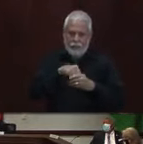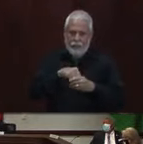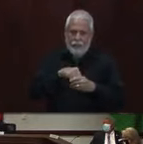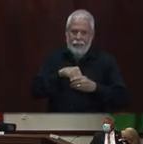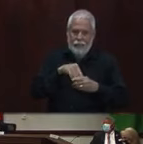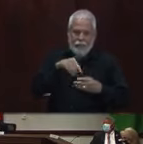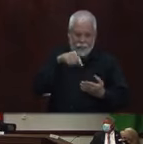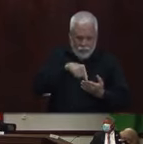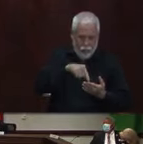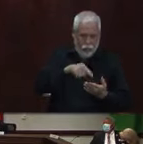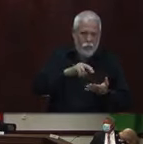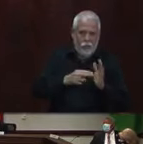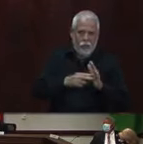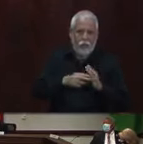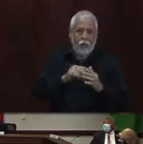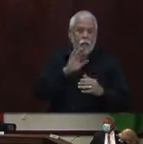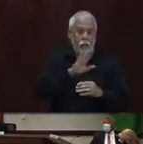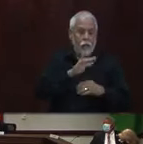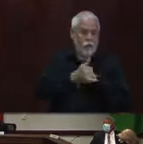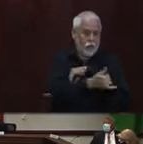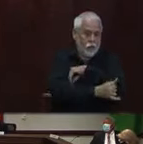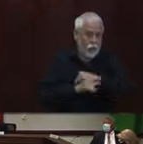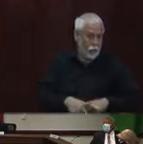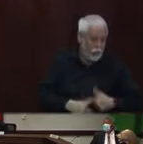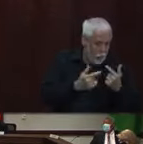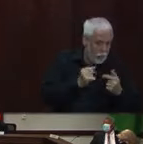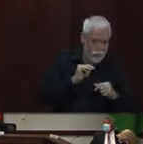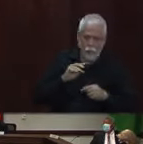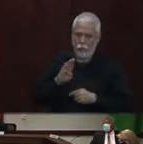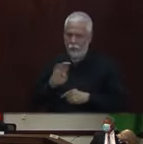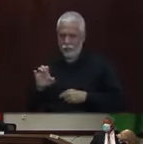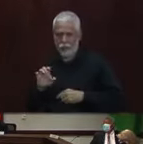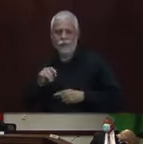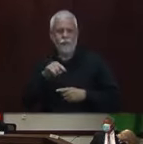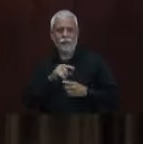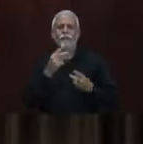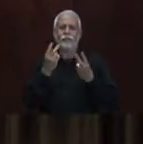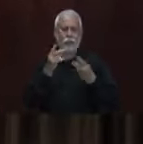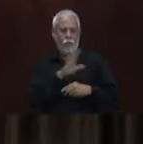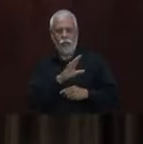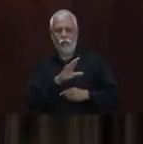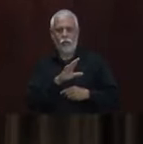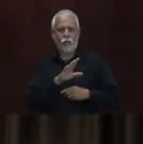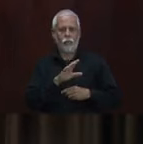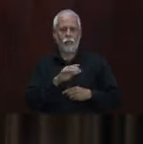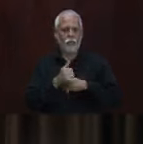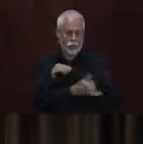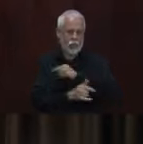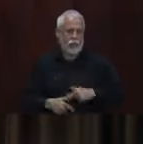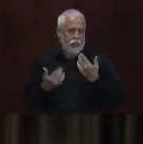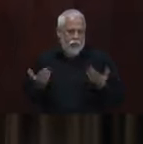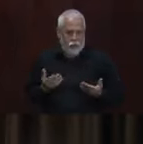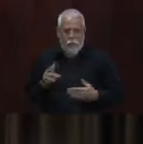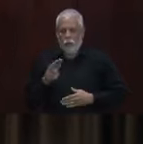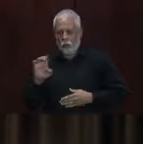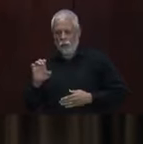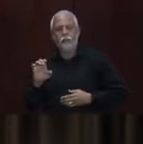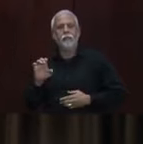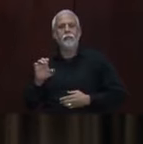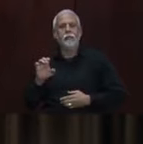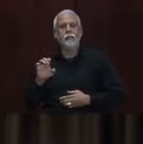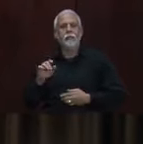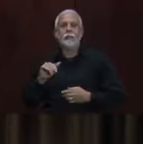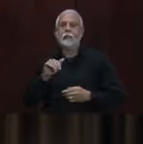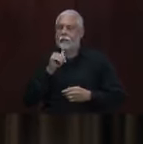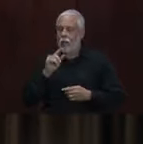here, they don't go to their county that they're from? No, this is considered their county of residence. And so while